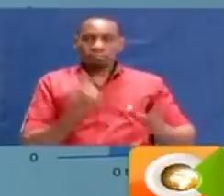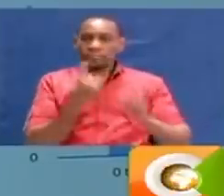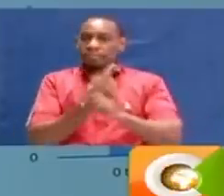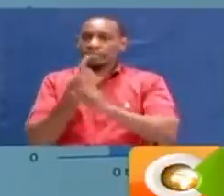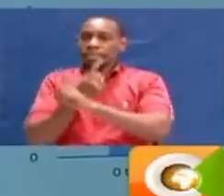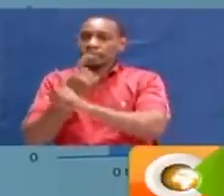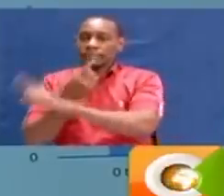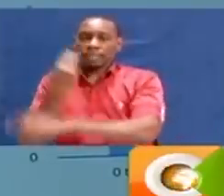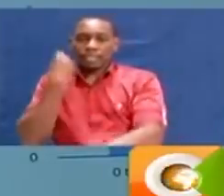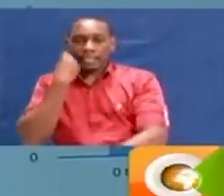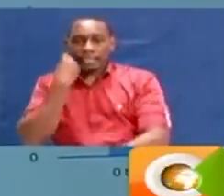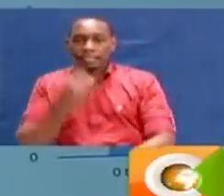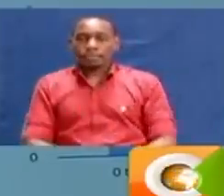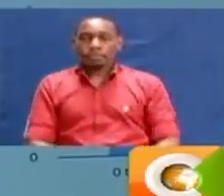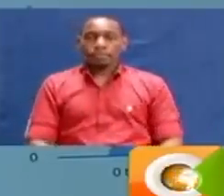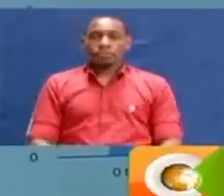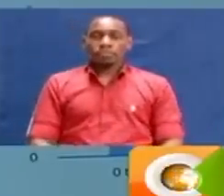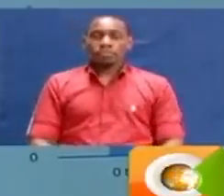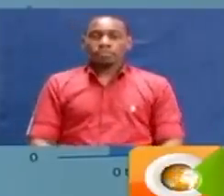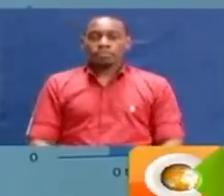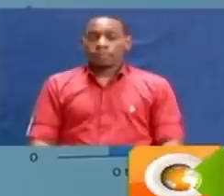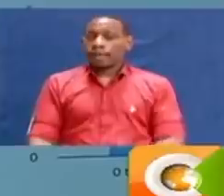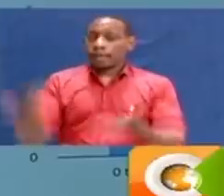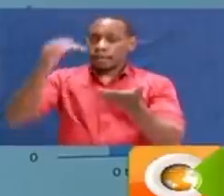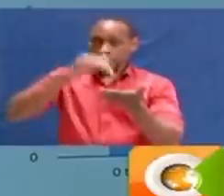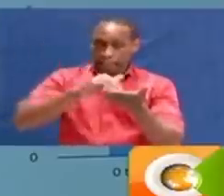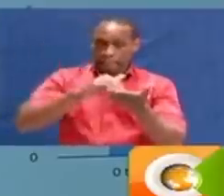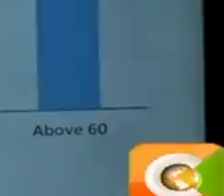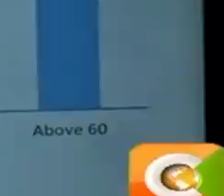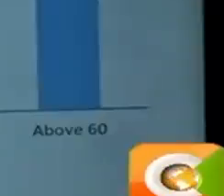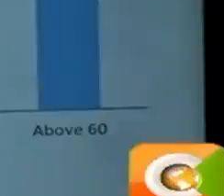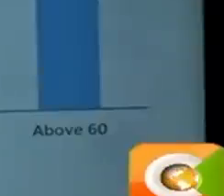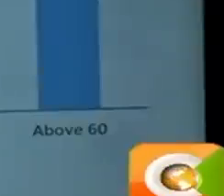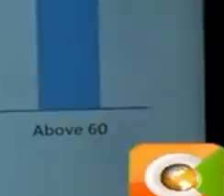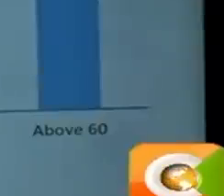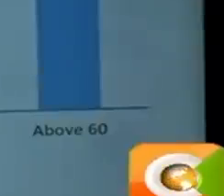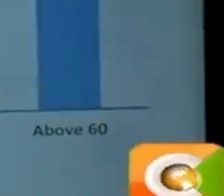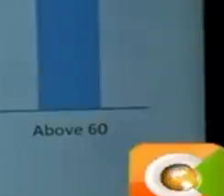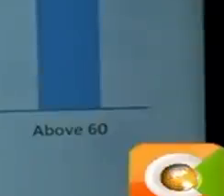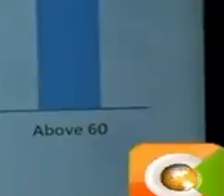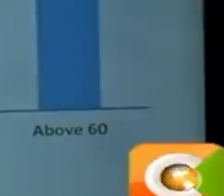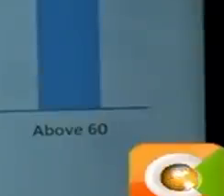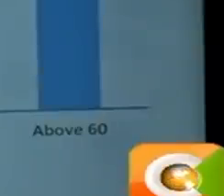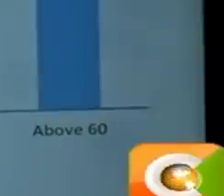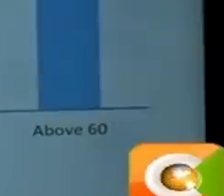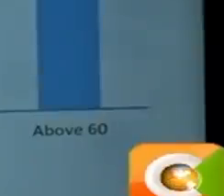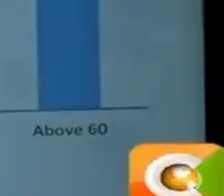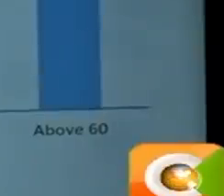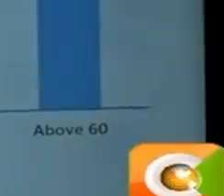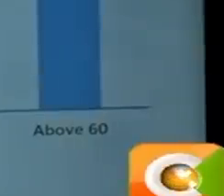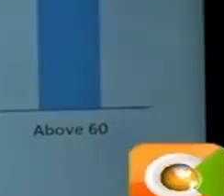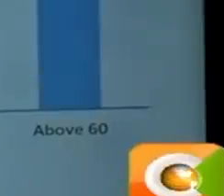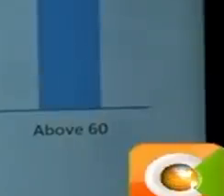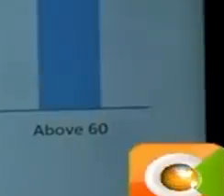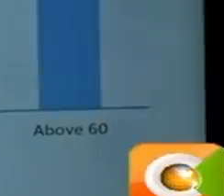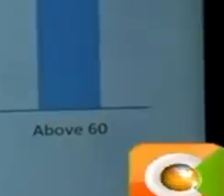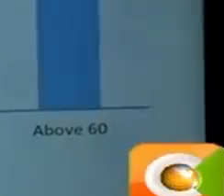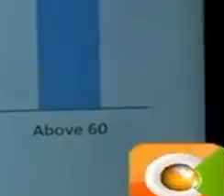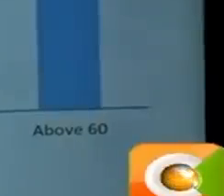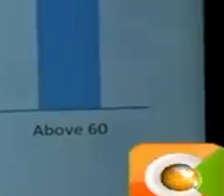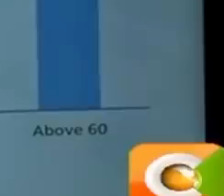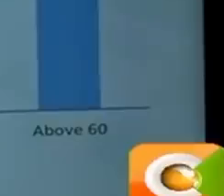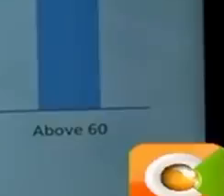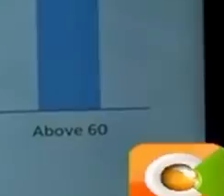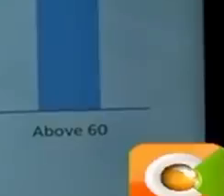we had established the disease. And this is why we are telling Nairobi people, stay in Nairobi.